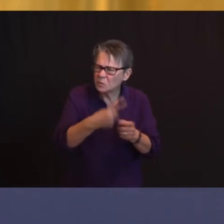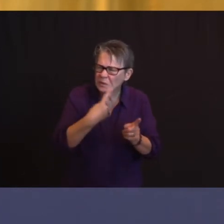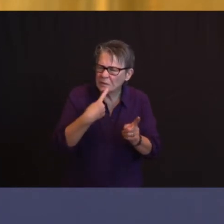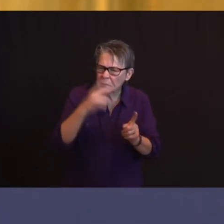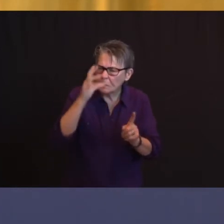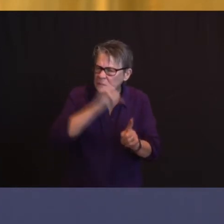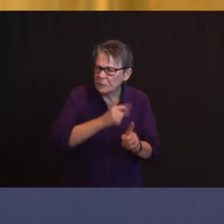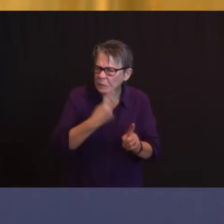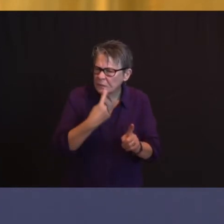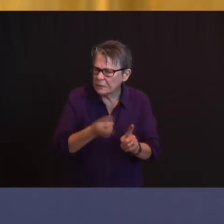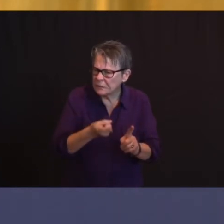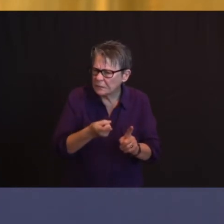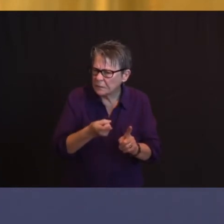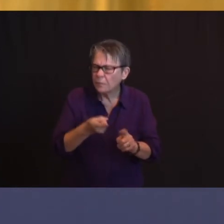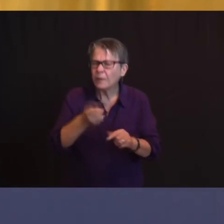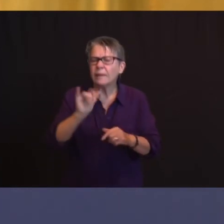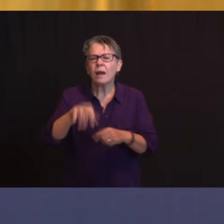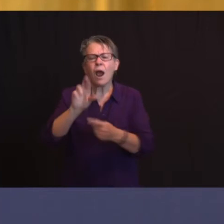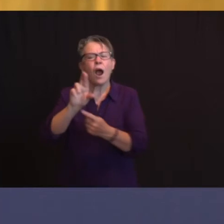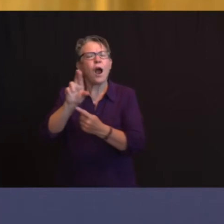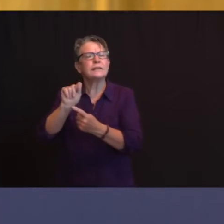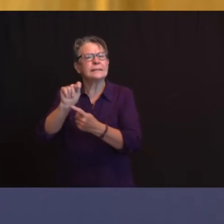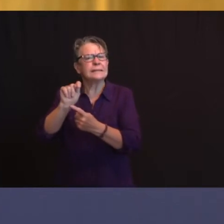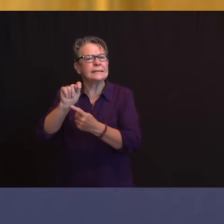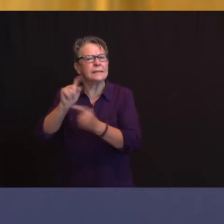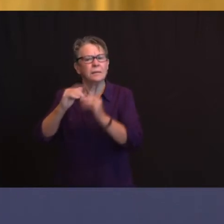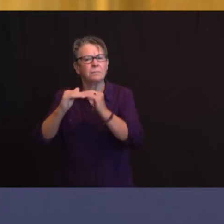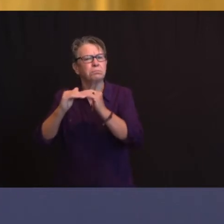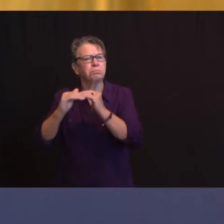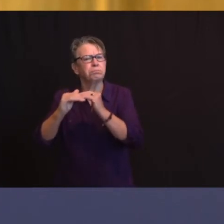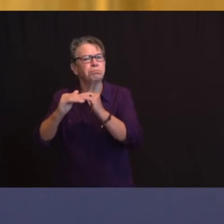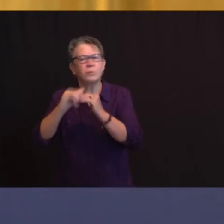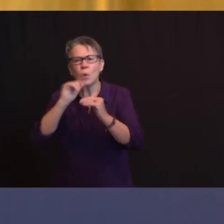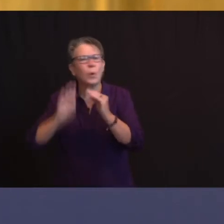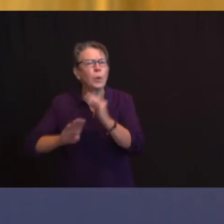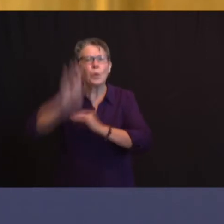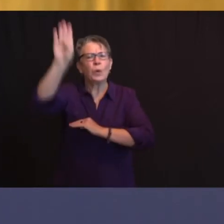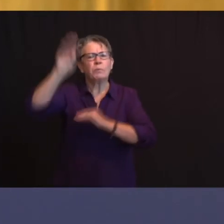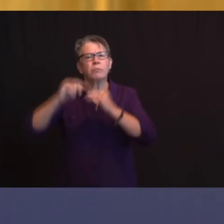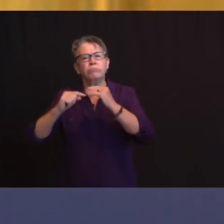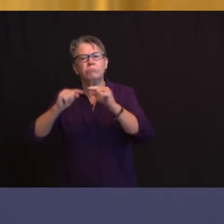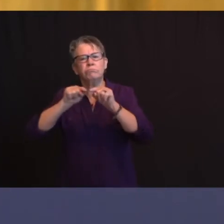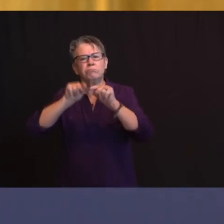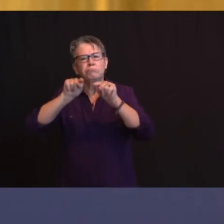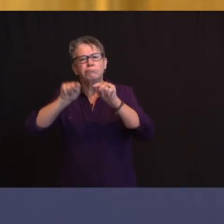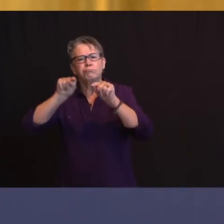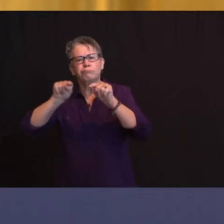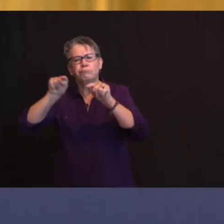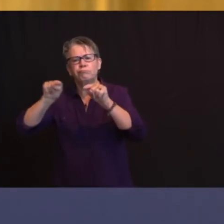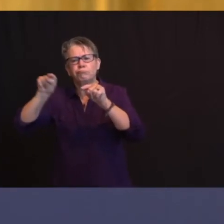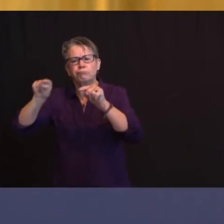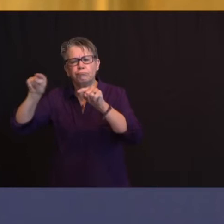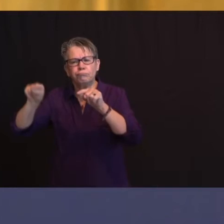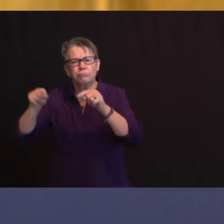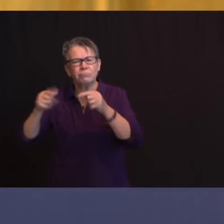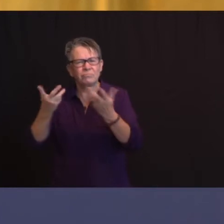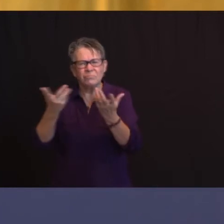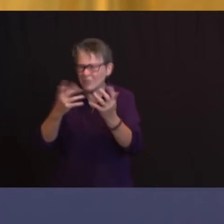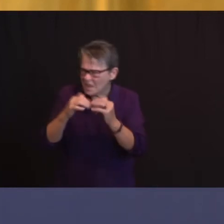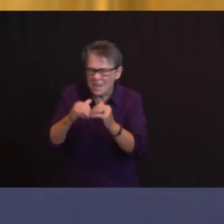dramatically as... Right. So I'm just curious, is it because of the formula or if there's any other reason? Yep. And then right behind it, before you got to revising